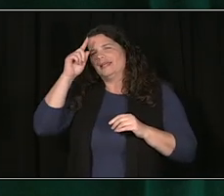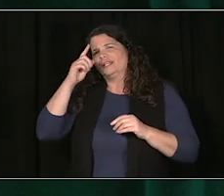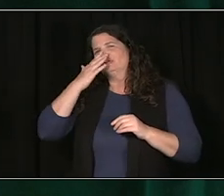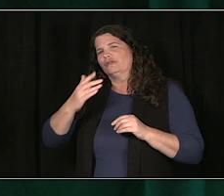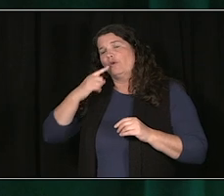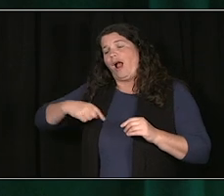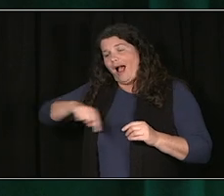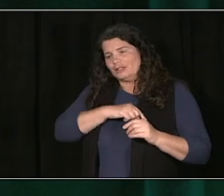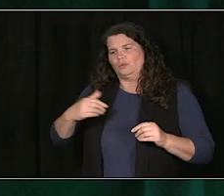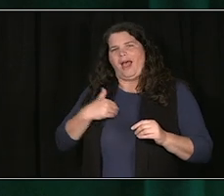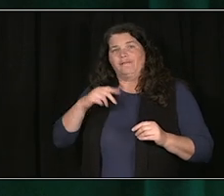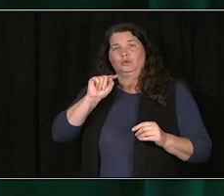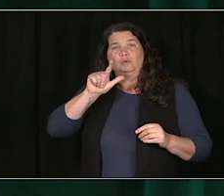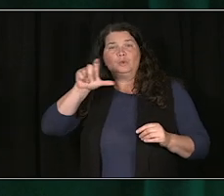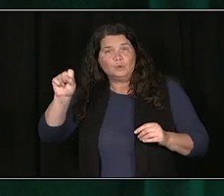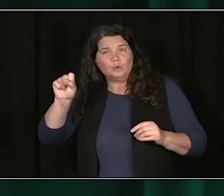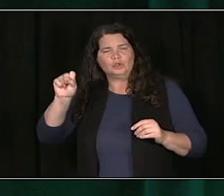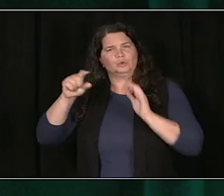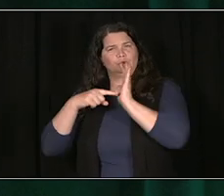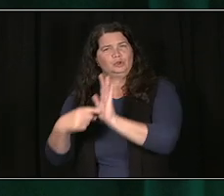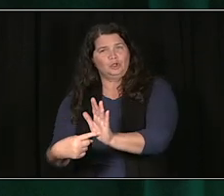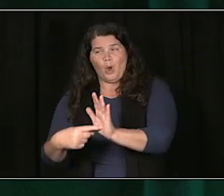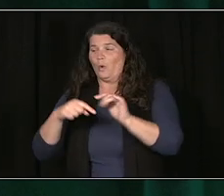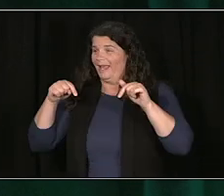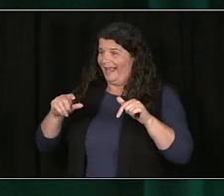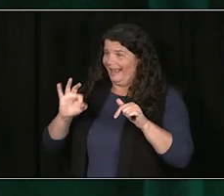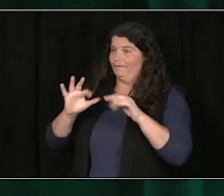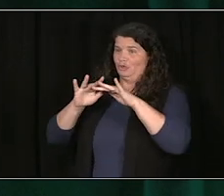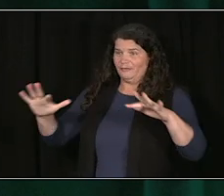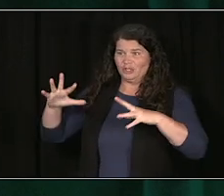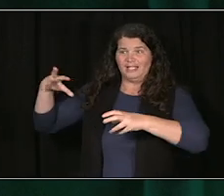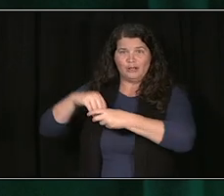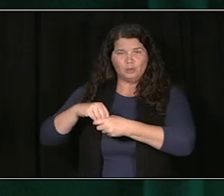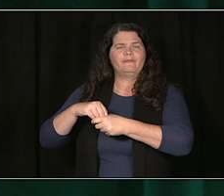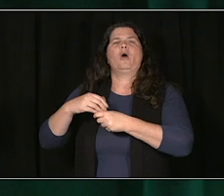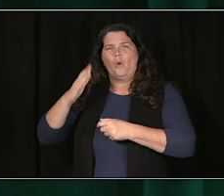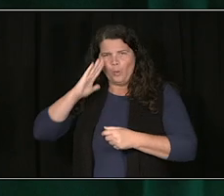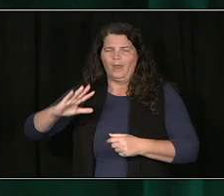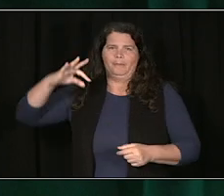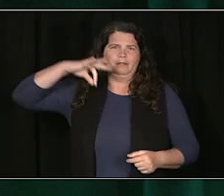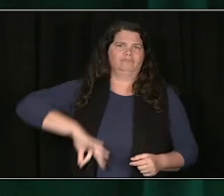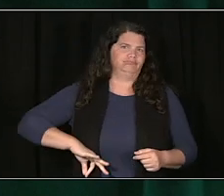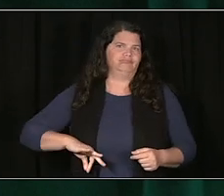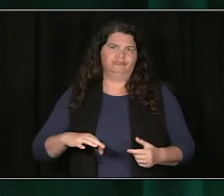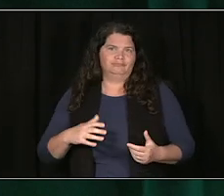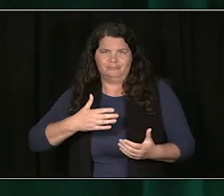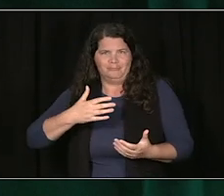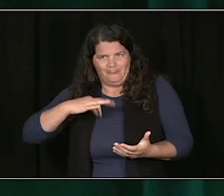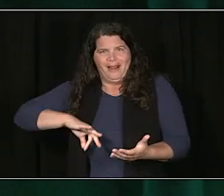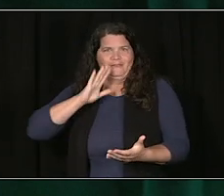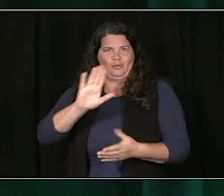to be able to show how successful it is for their business. I mean, DEIA is profitable. It helps the